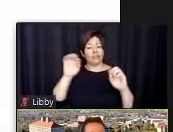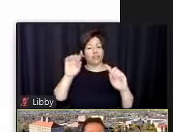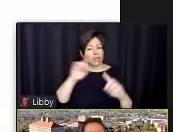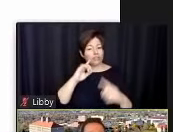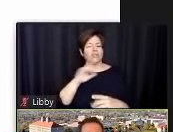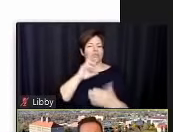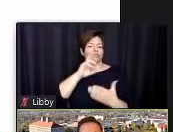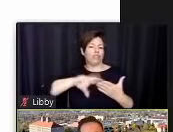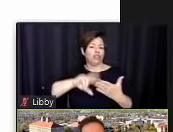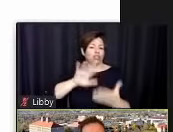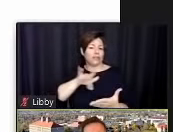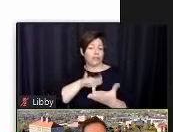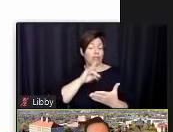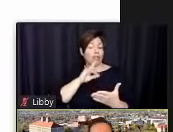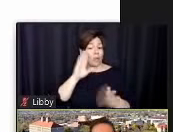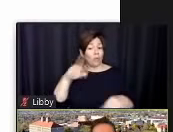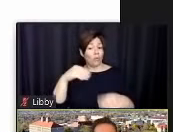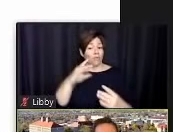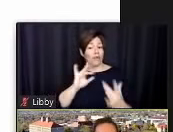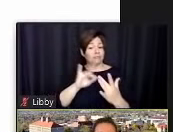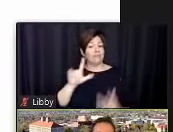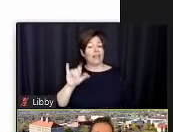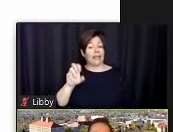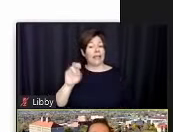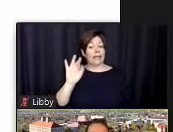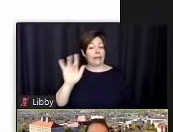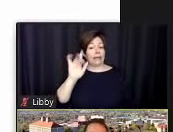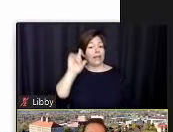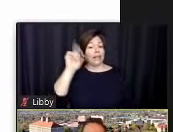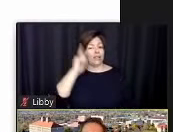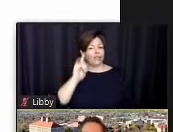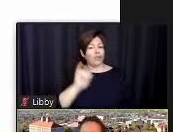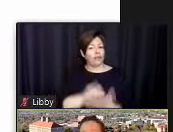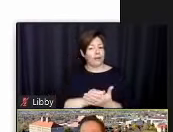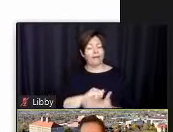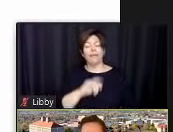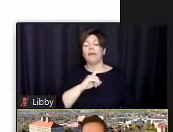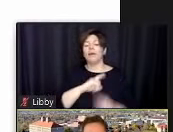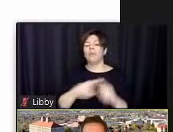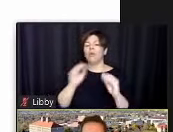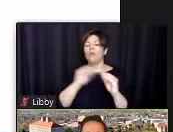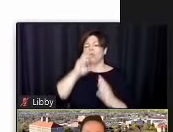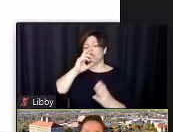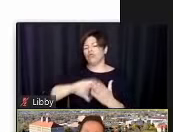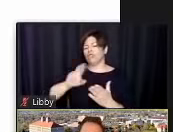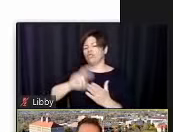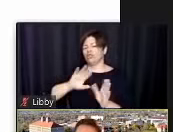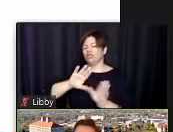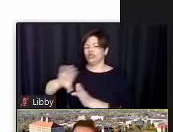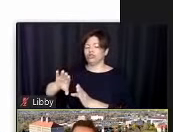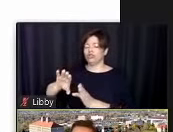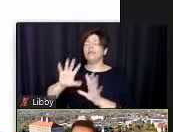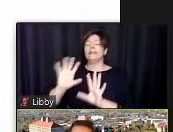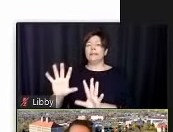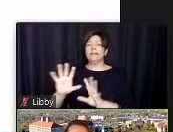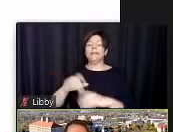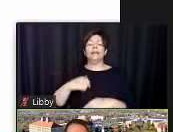center, and I will provide a link to that later on, but it's more research orientated. But I want to mention